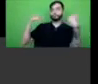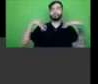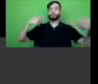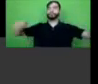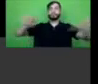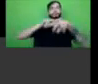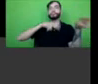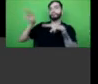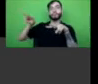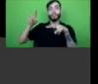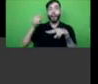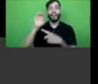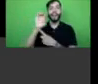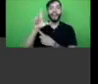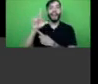Elijah Mclean.